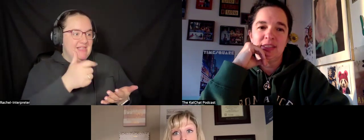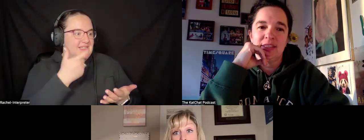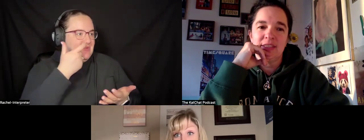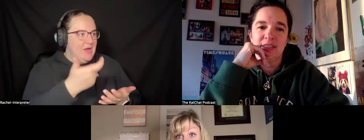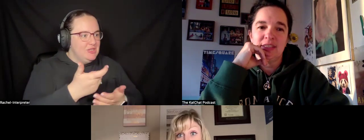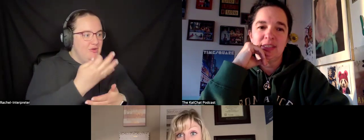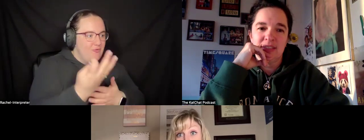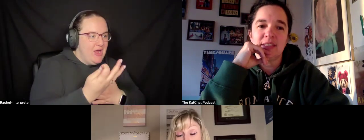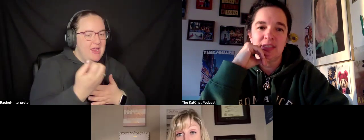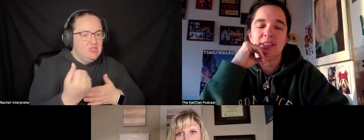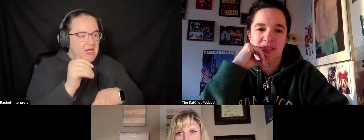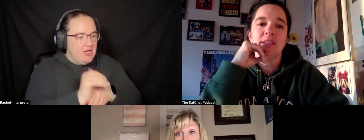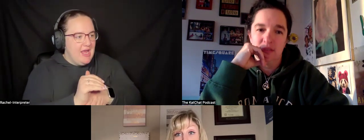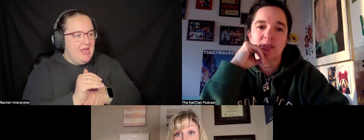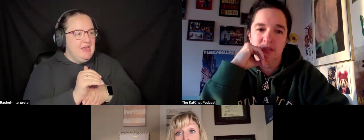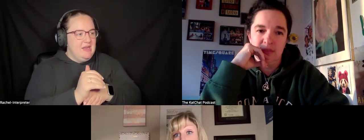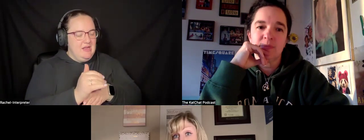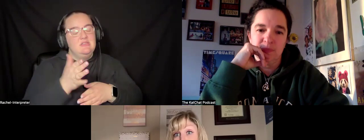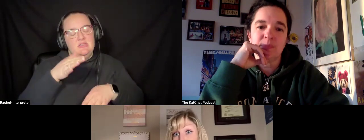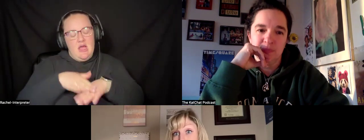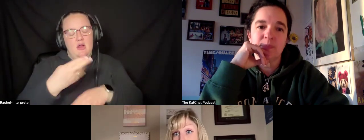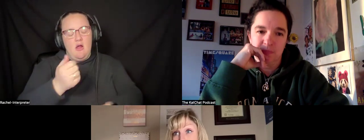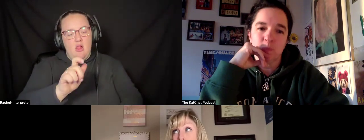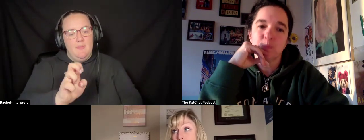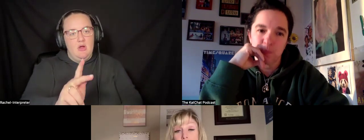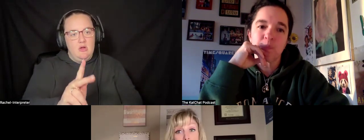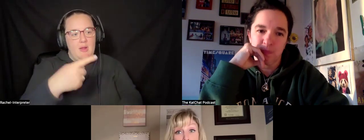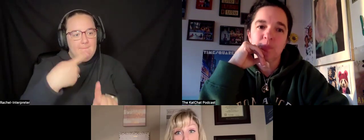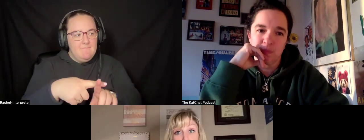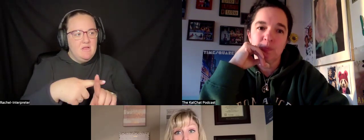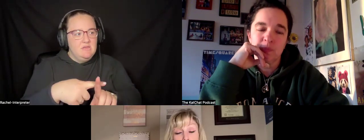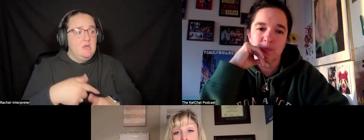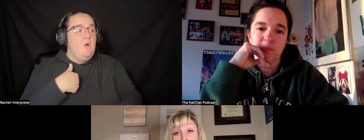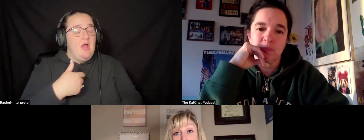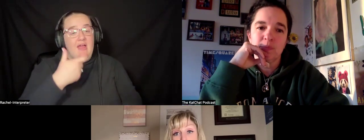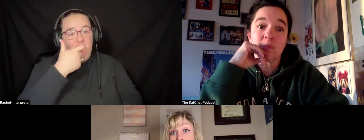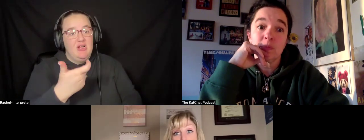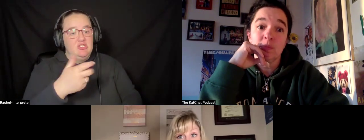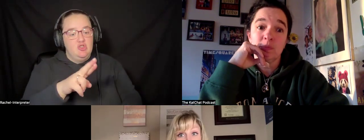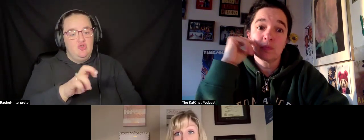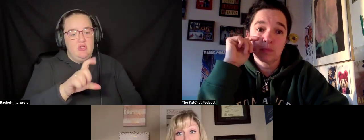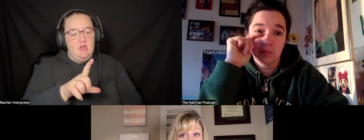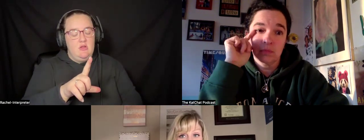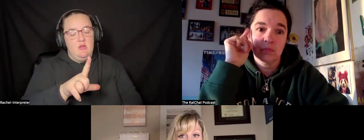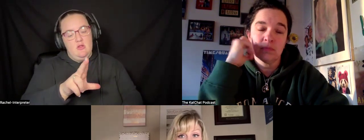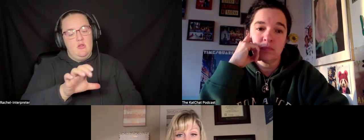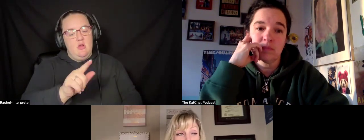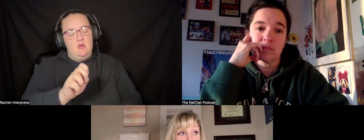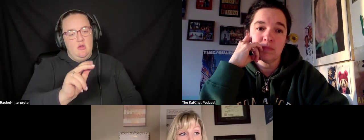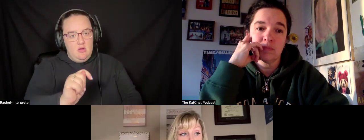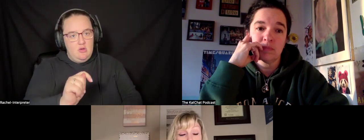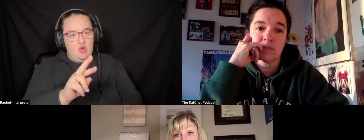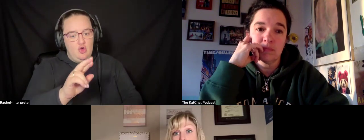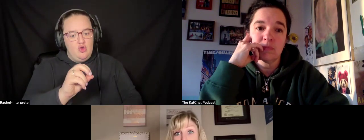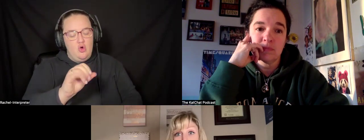night, that it's on Hallmark Plus, so I can catch it. Like I've even rewatched Reluctant Royal once or twice, since even though I watched it when it was on,